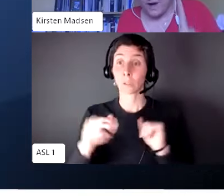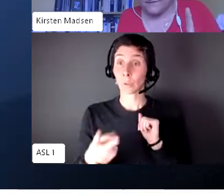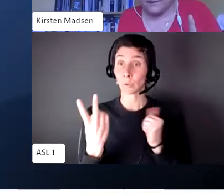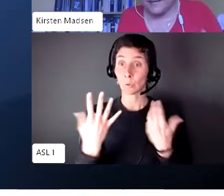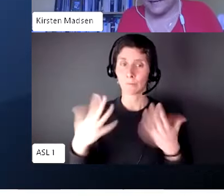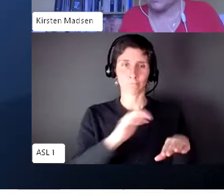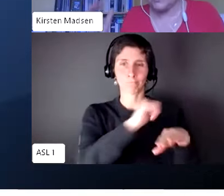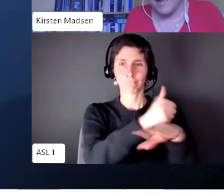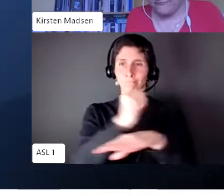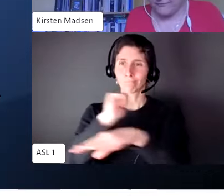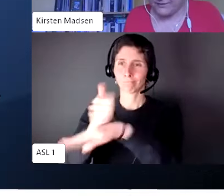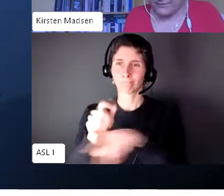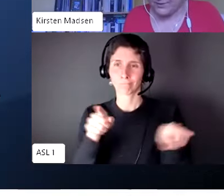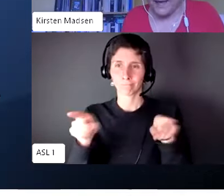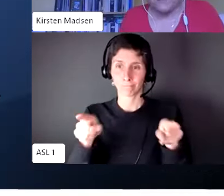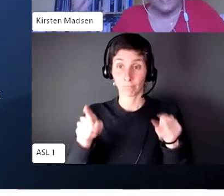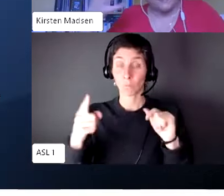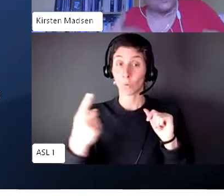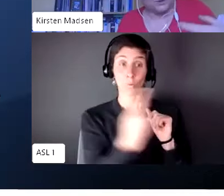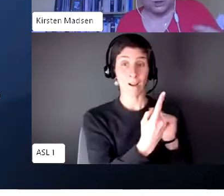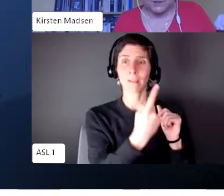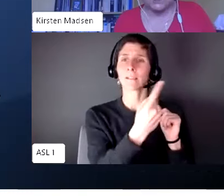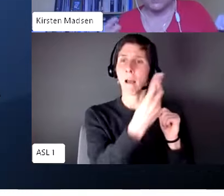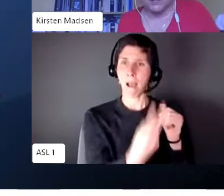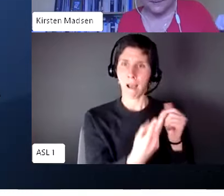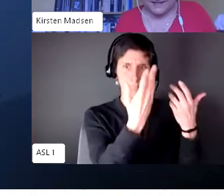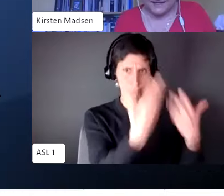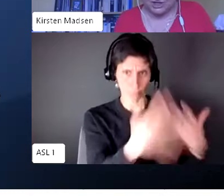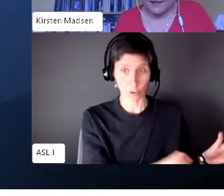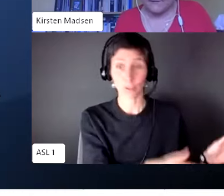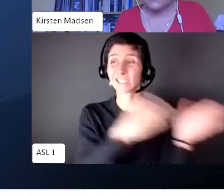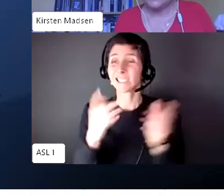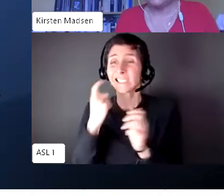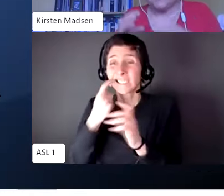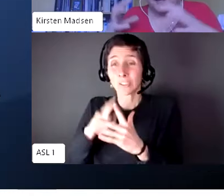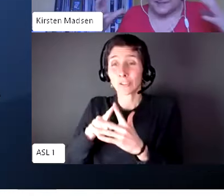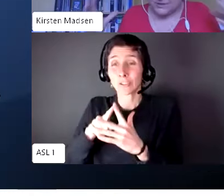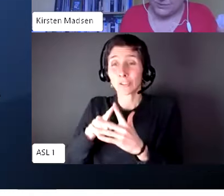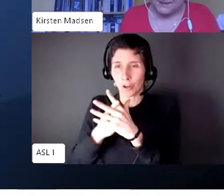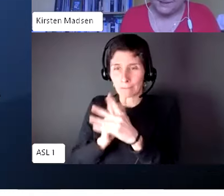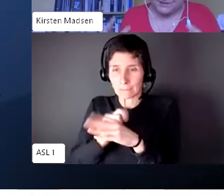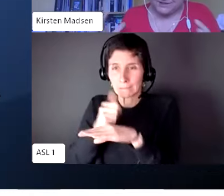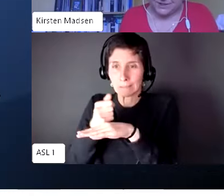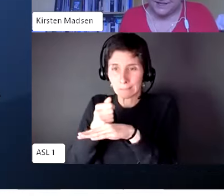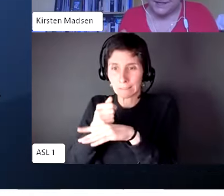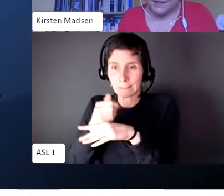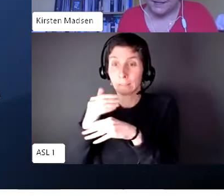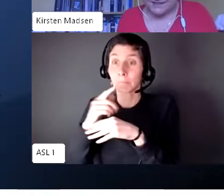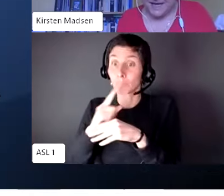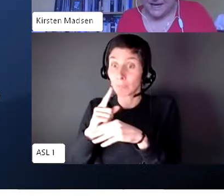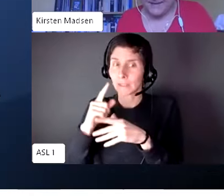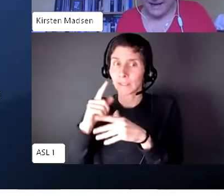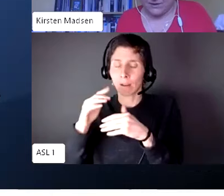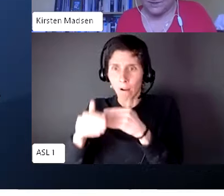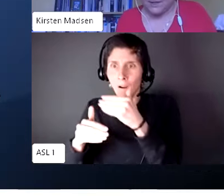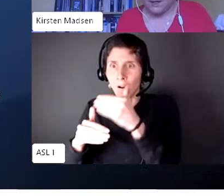One of those sites we're halfway through, and the other one we're just starting the initiative, but things are really starting to